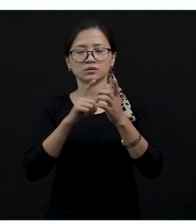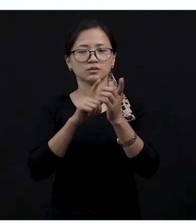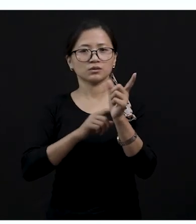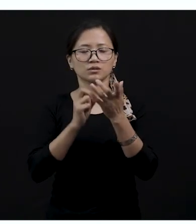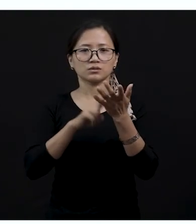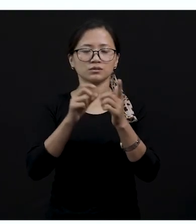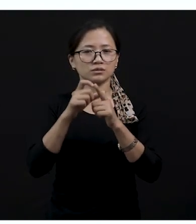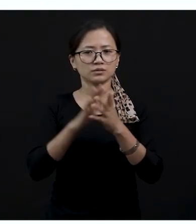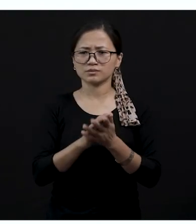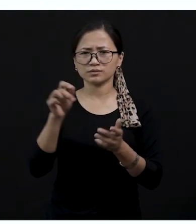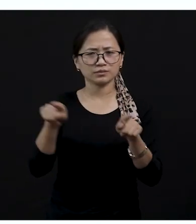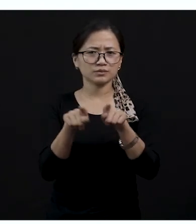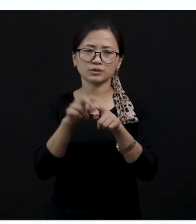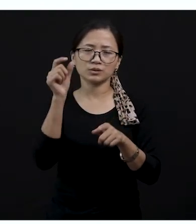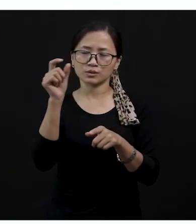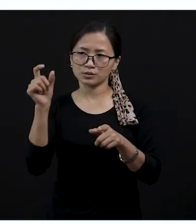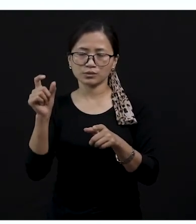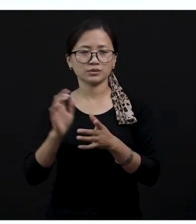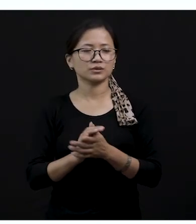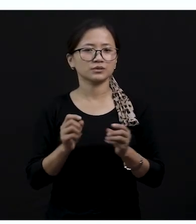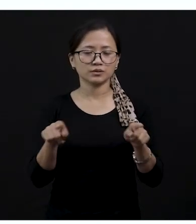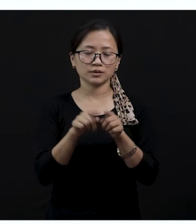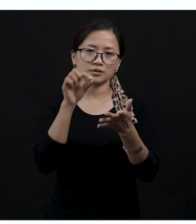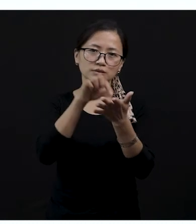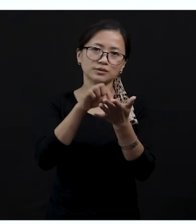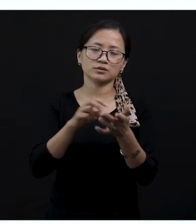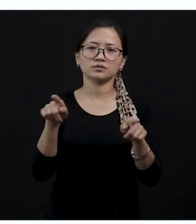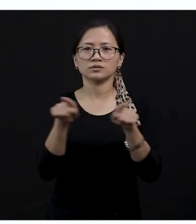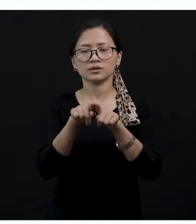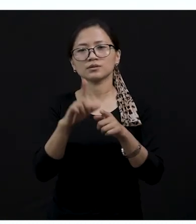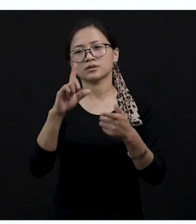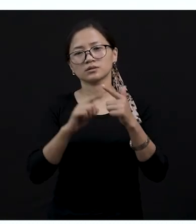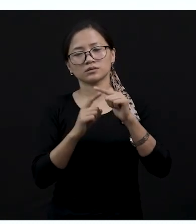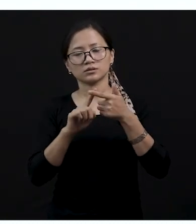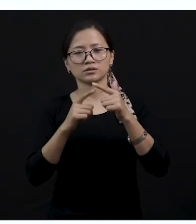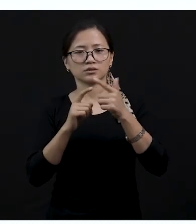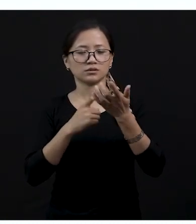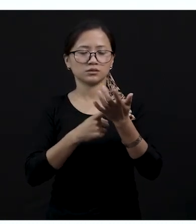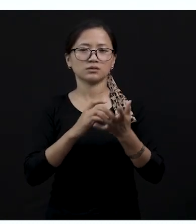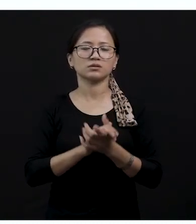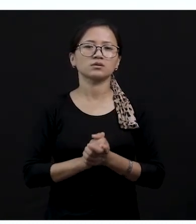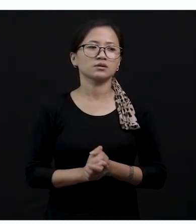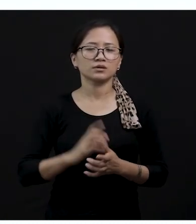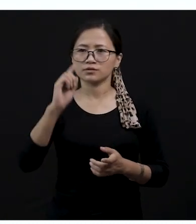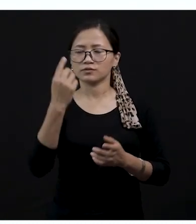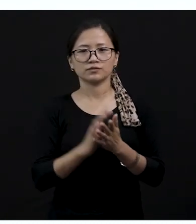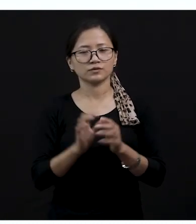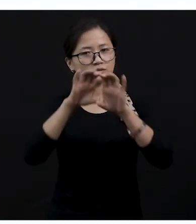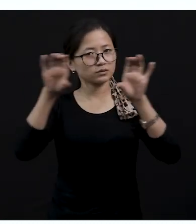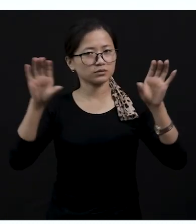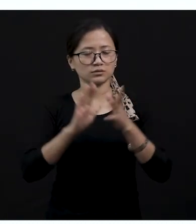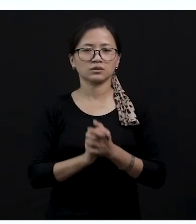same word will have the same indicating letter, okay? So respond will be B. We will take the indicating letter in the first stanza